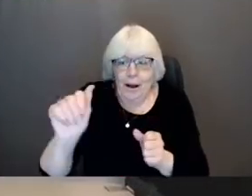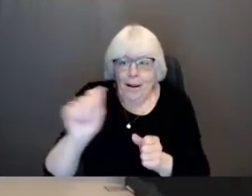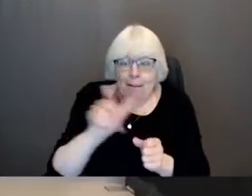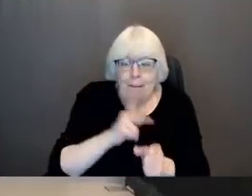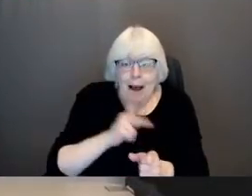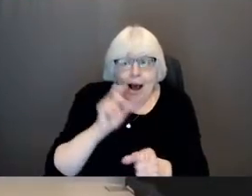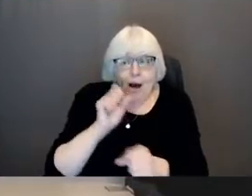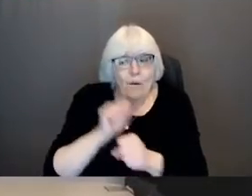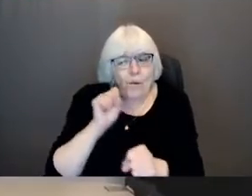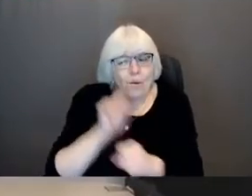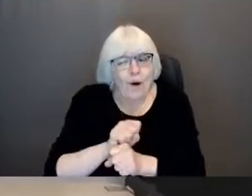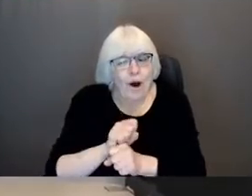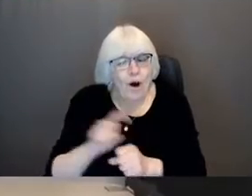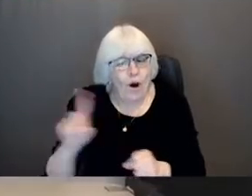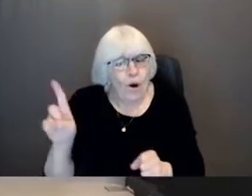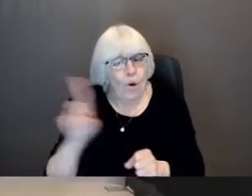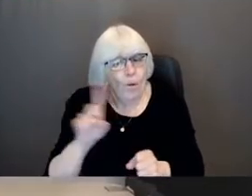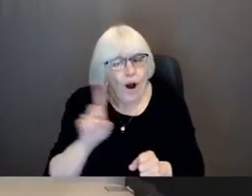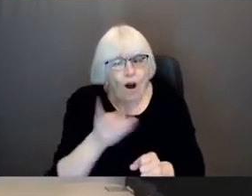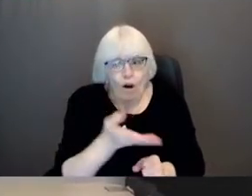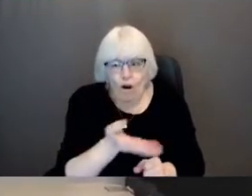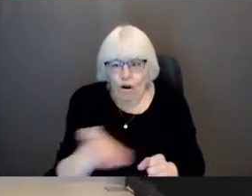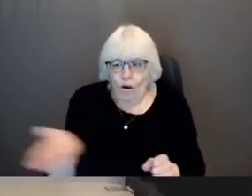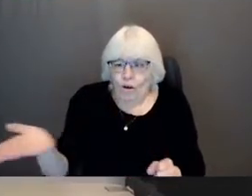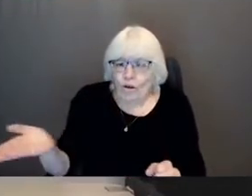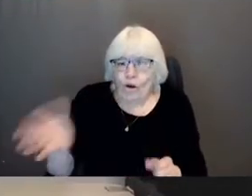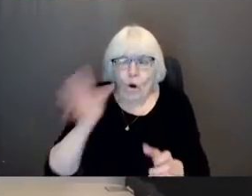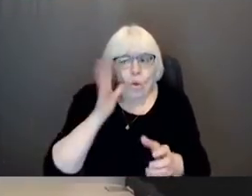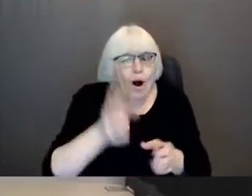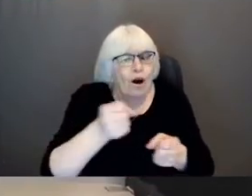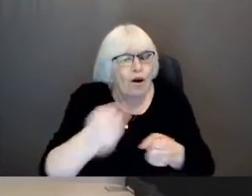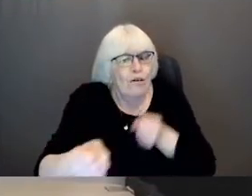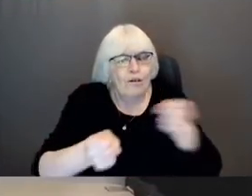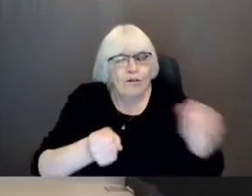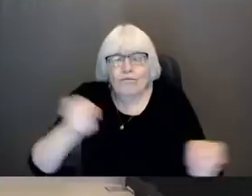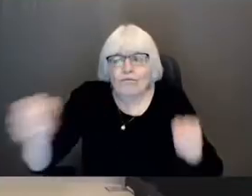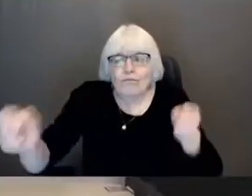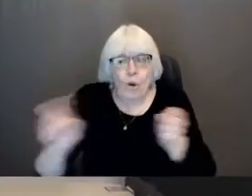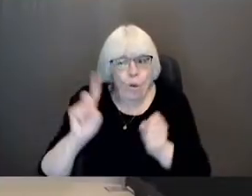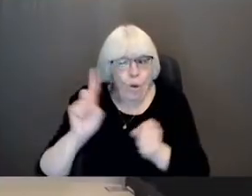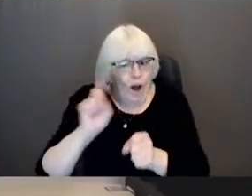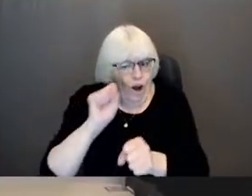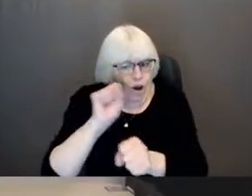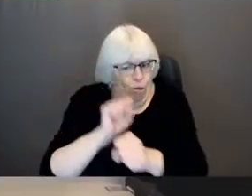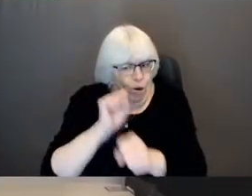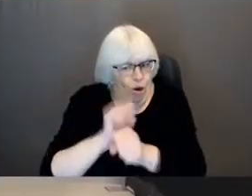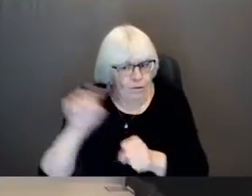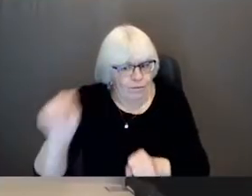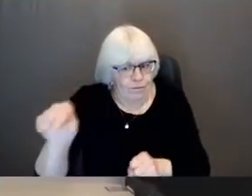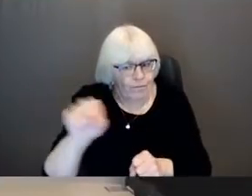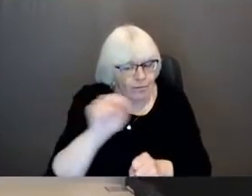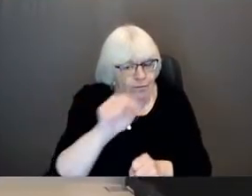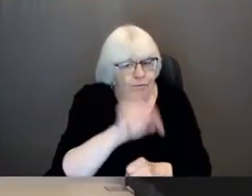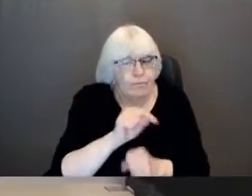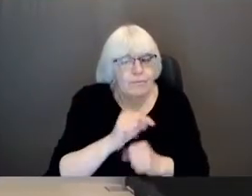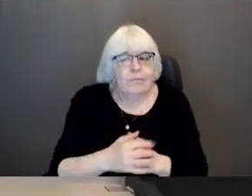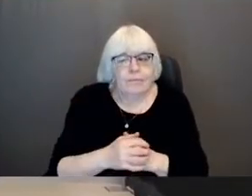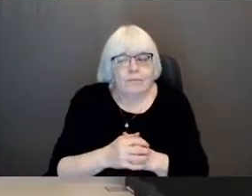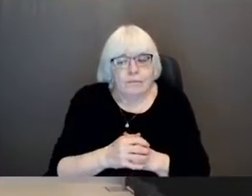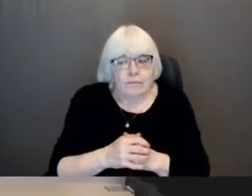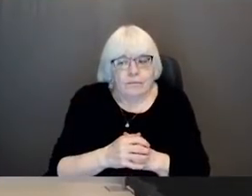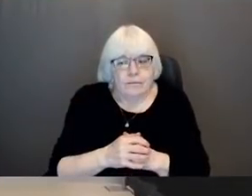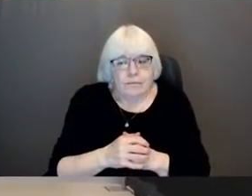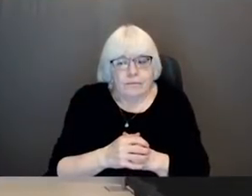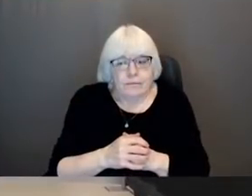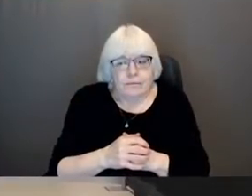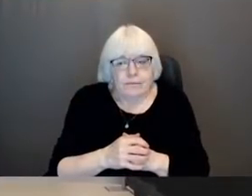Morrison maybe talk about this as well, but the 15 nurses from the Department of Veterans Affairs